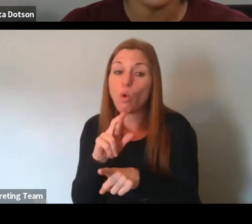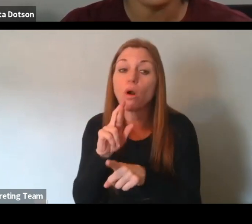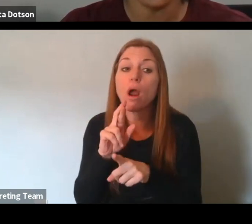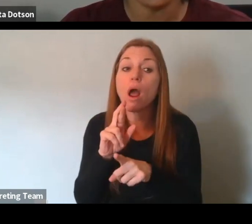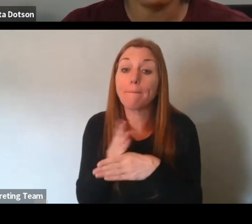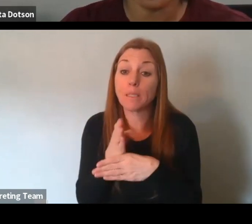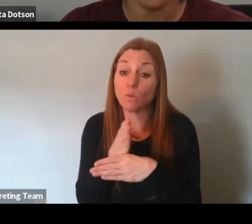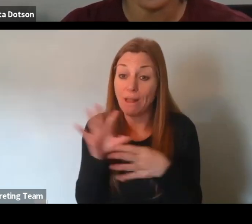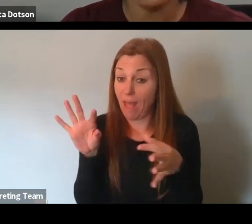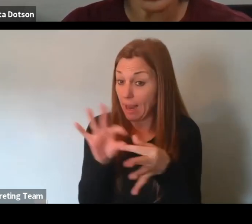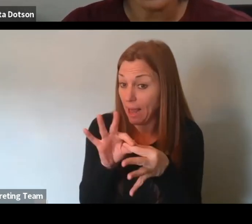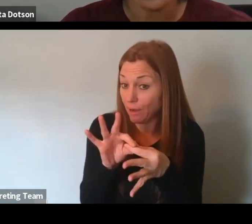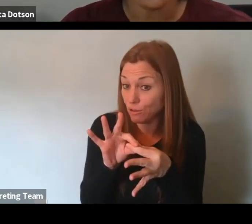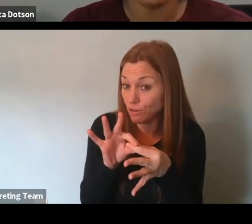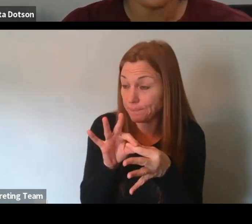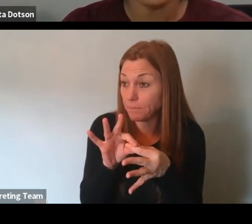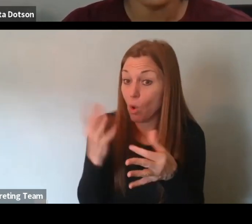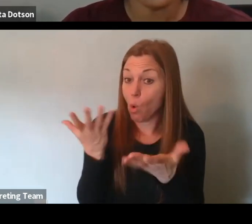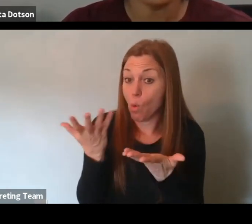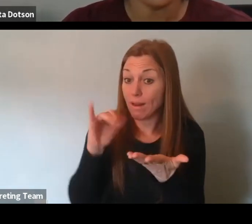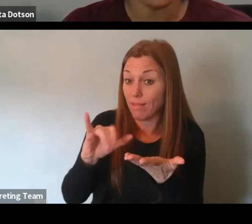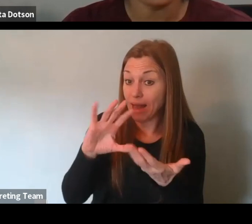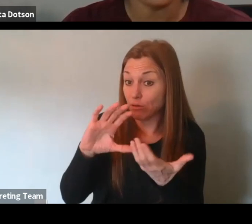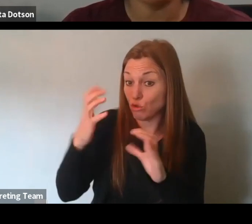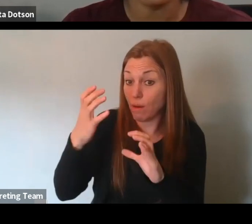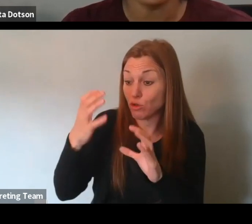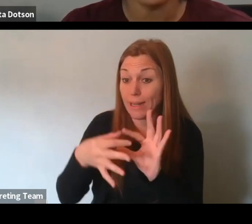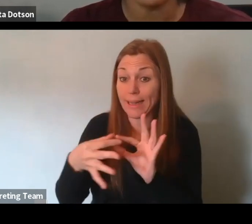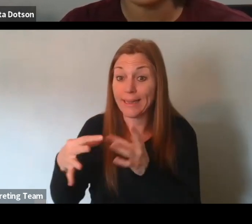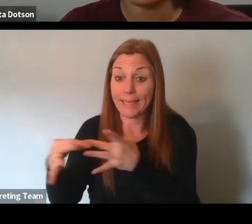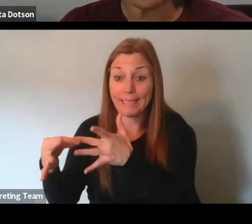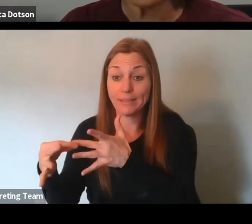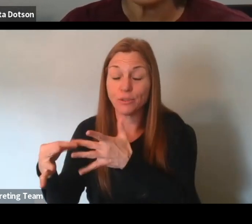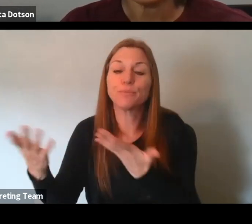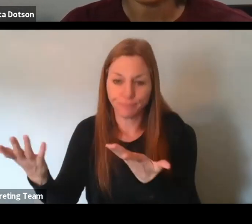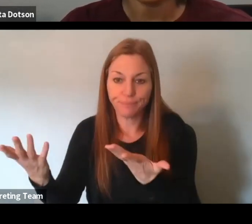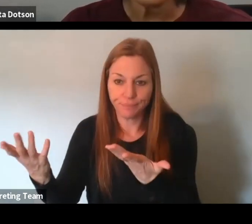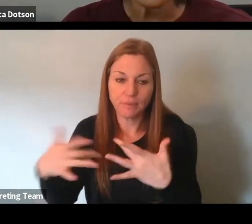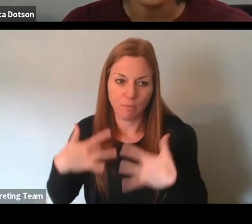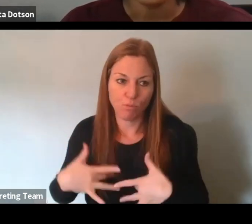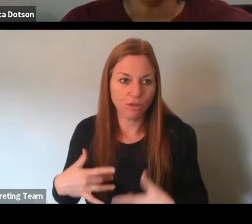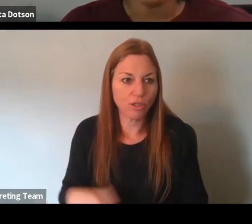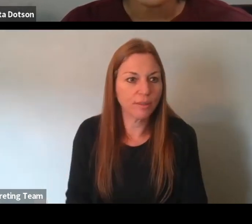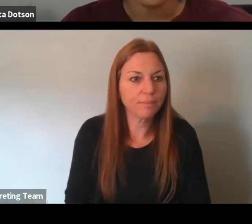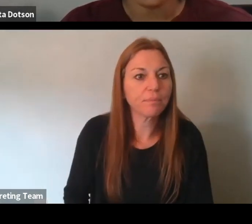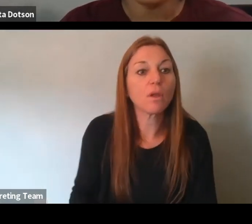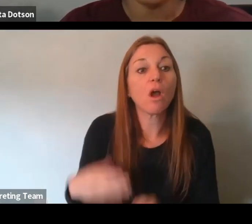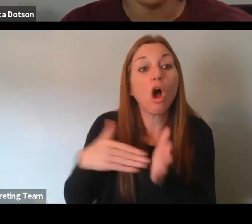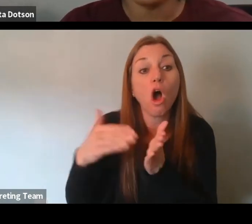that network, you'll oftentimes see the term frontal limbic. So frontal limbic regions or frontal limbic